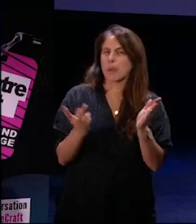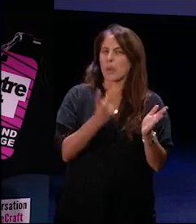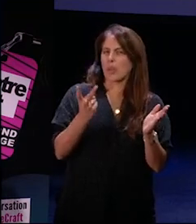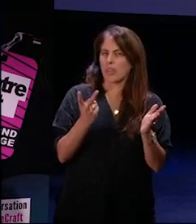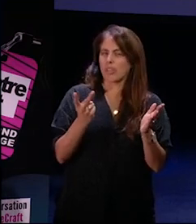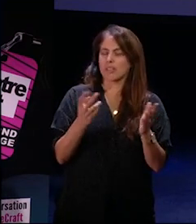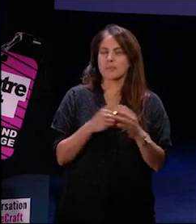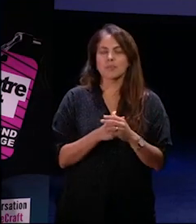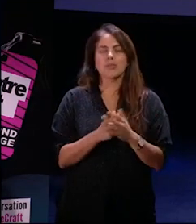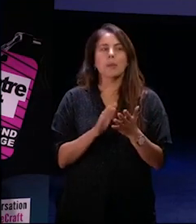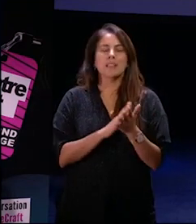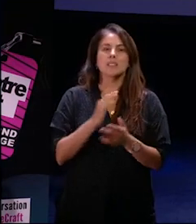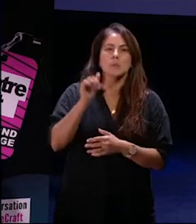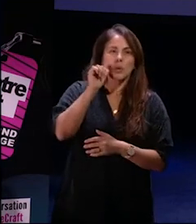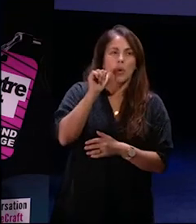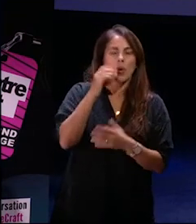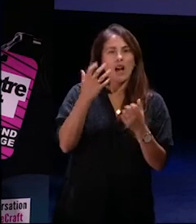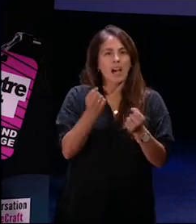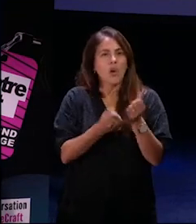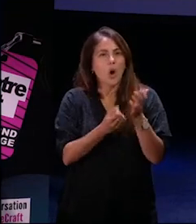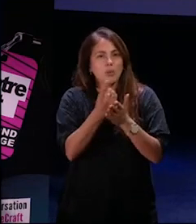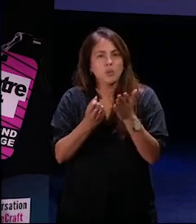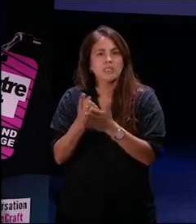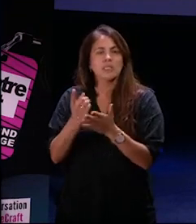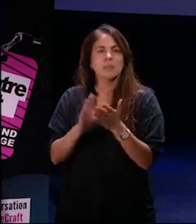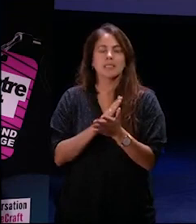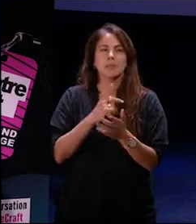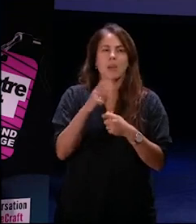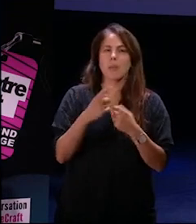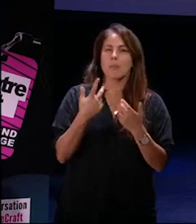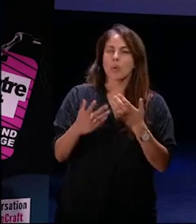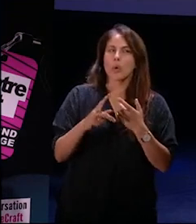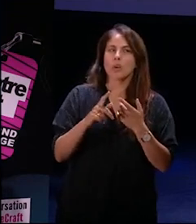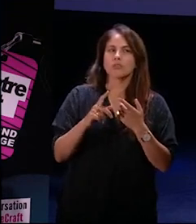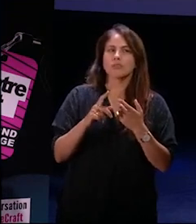that and knowing there's always those opportunities means that I have a little bit more stability.